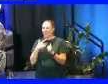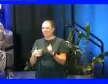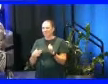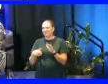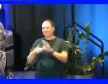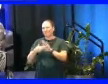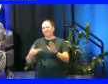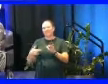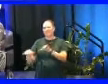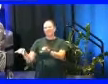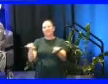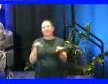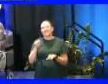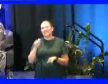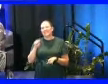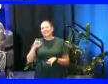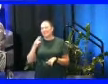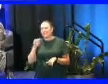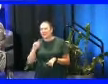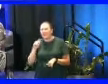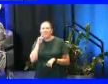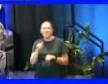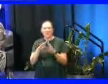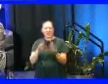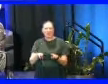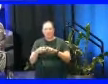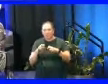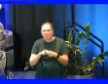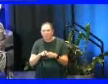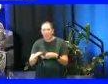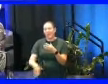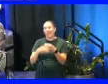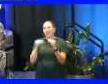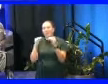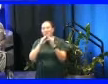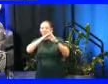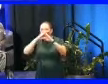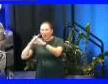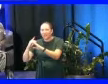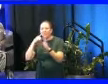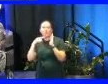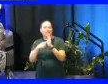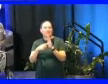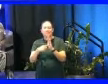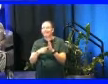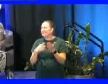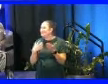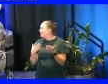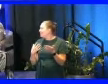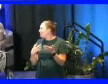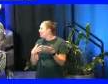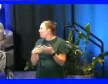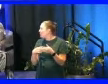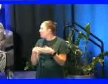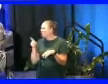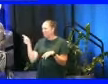addressing housing issues and putting unnecessary barriers. Some examples of this, and